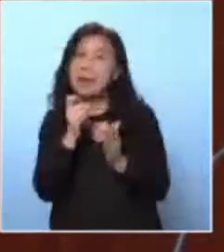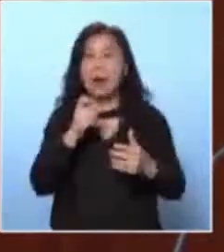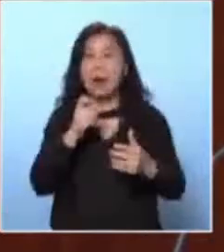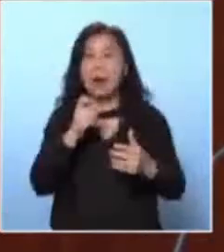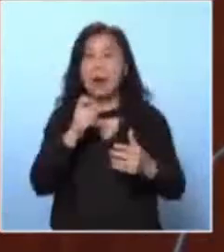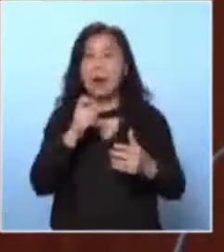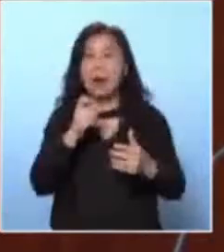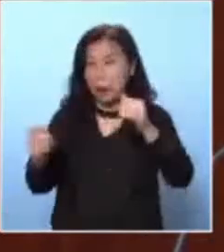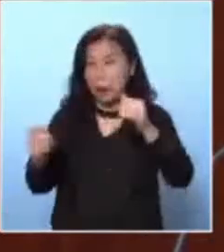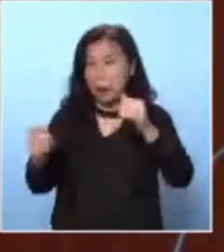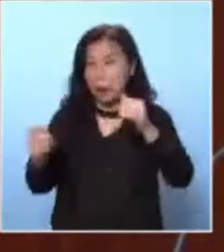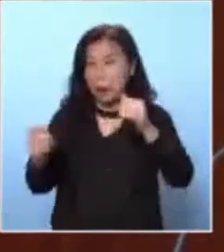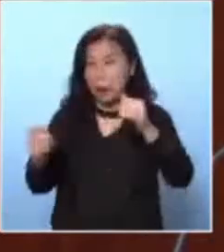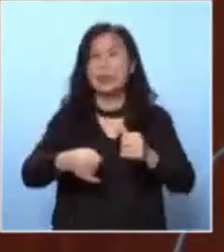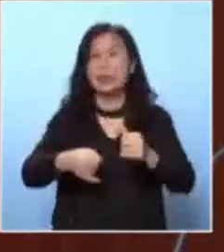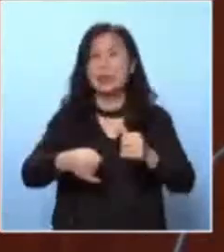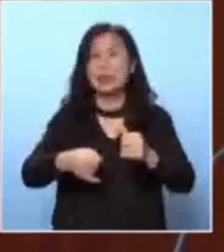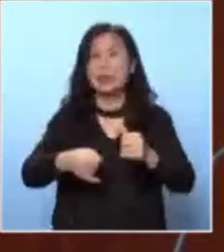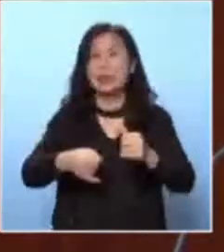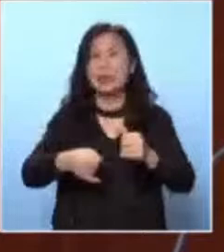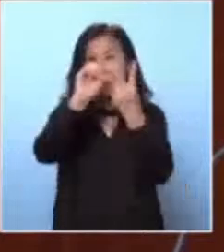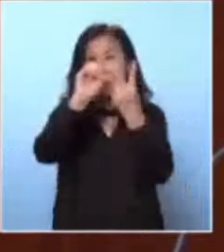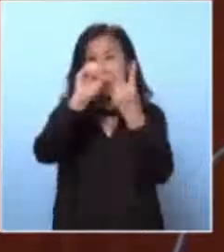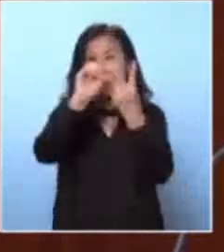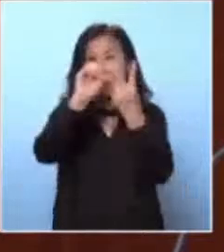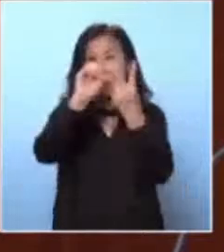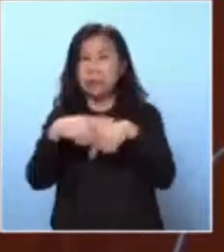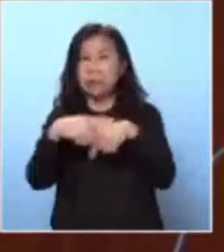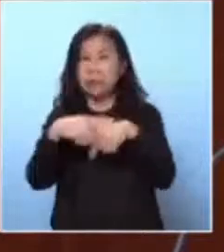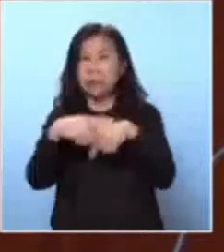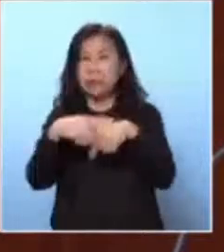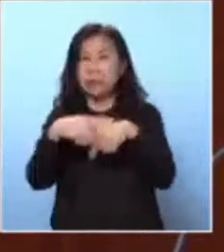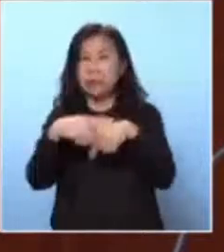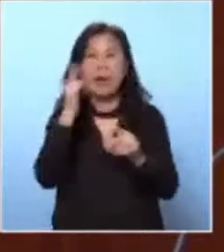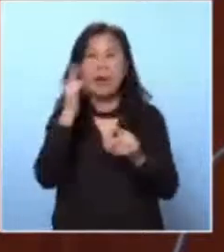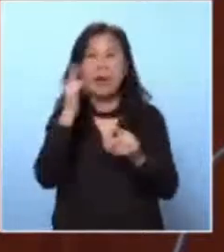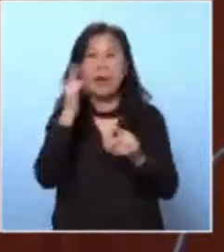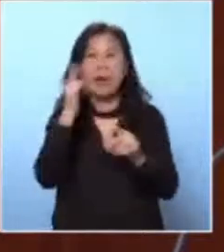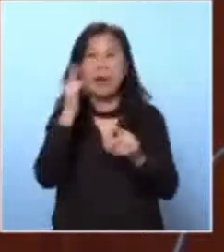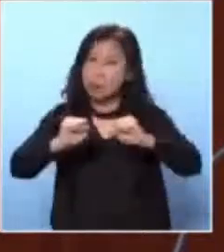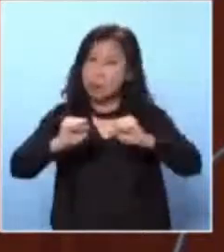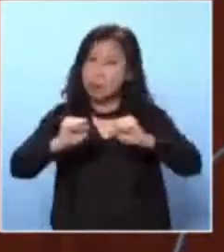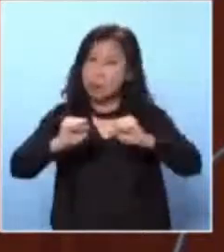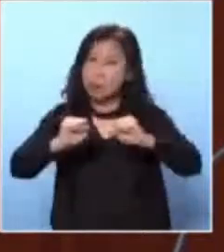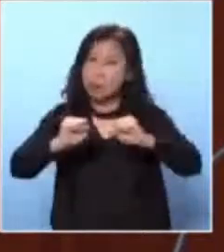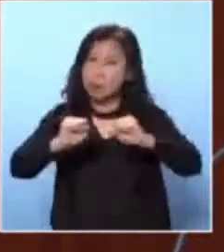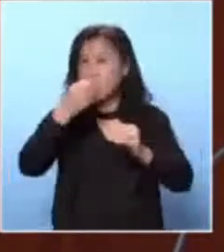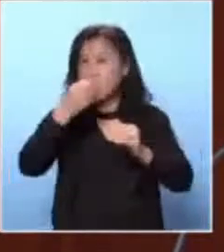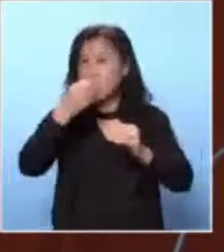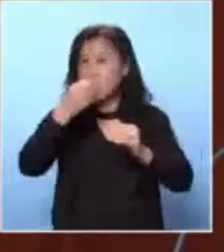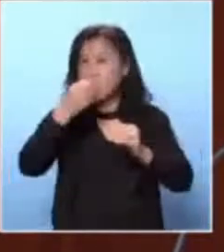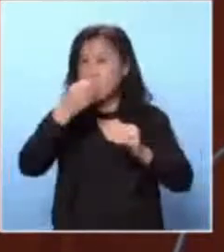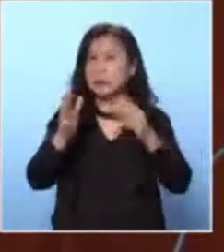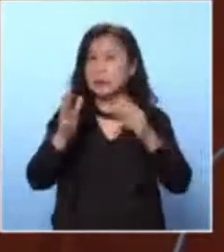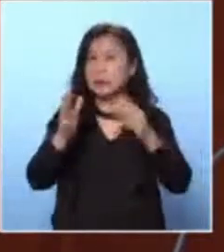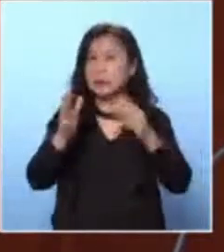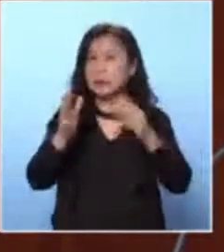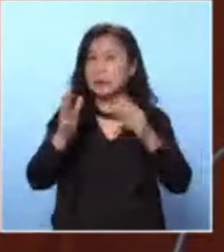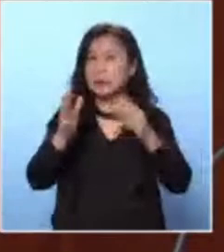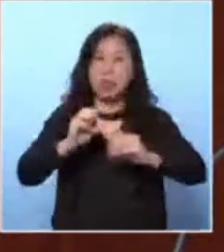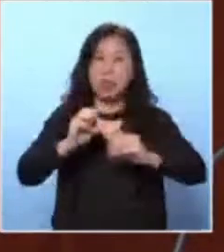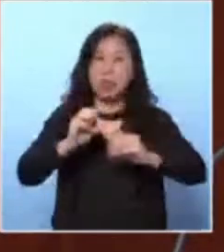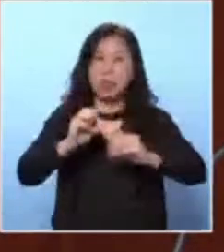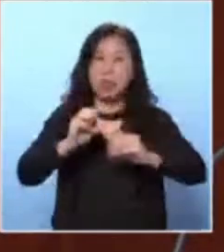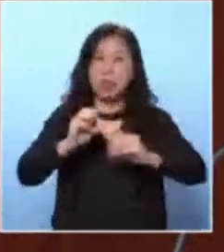elite athletes and visitors around the world to visit Hong Kong. The supported events include the FIA World Rallycross